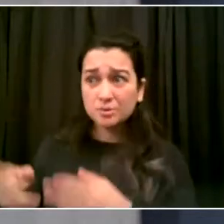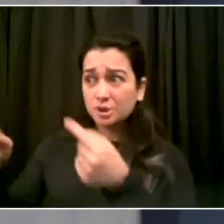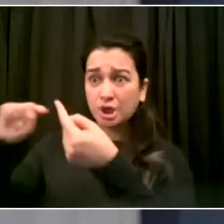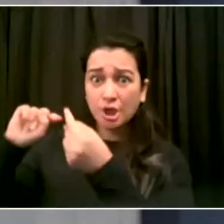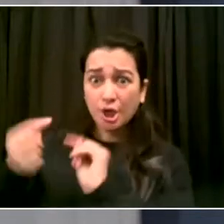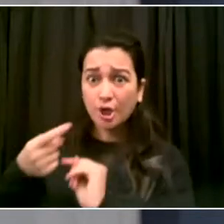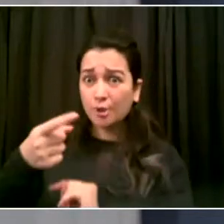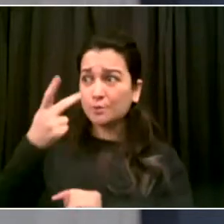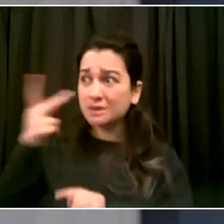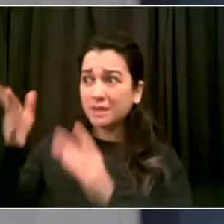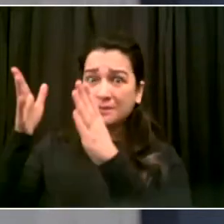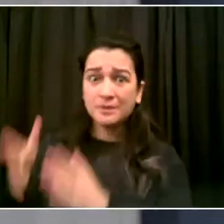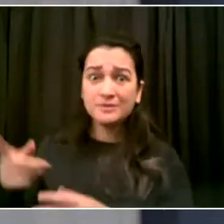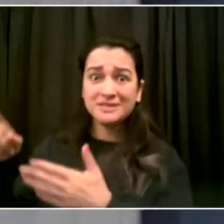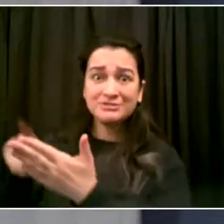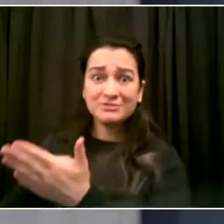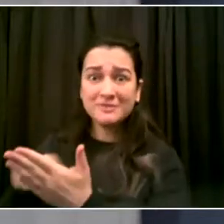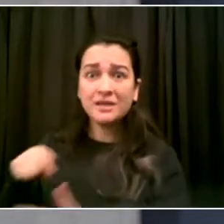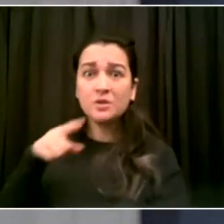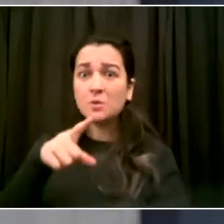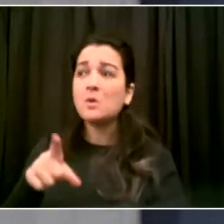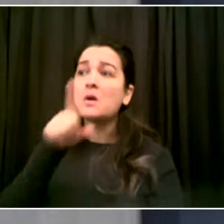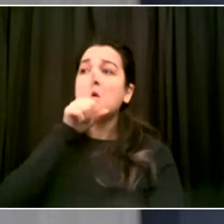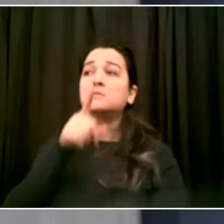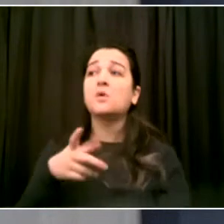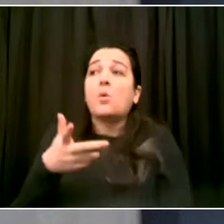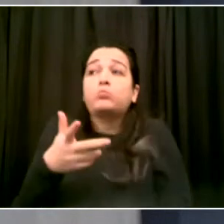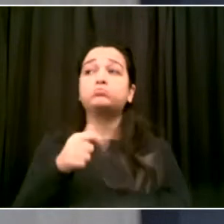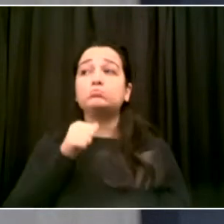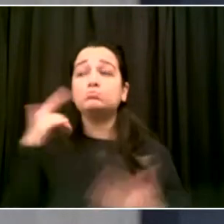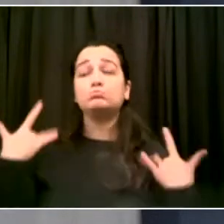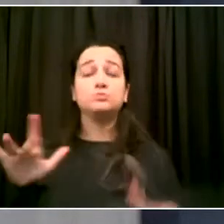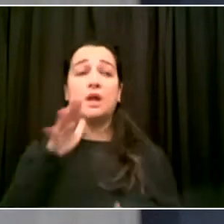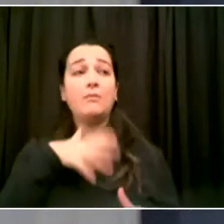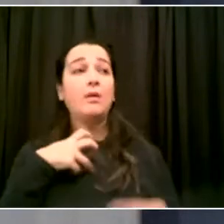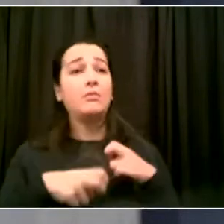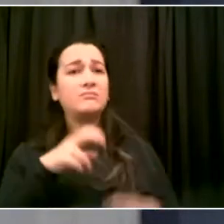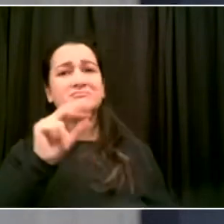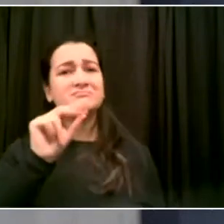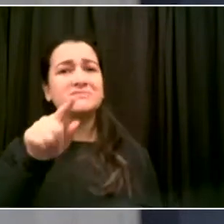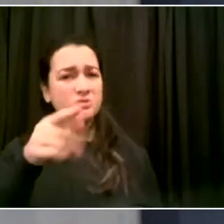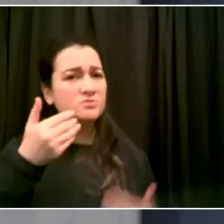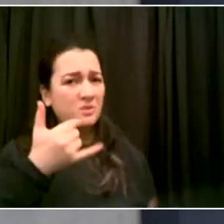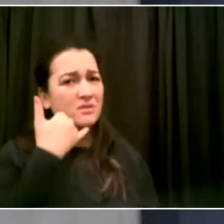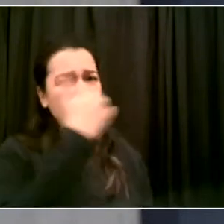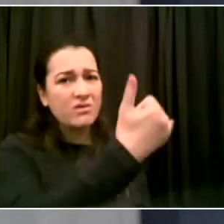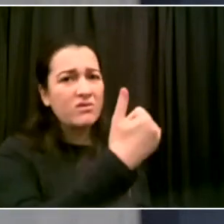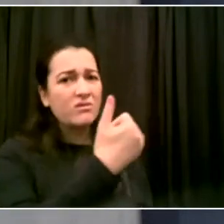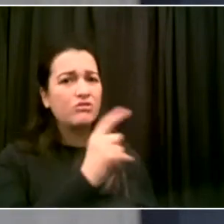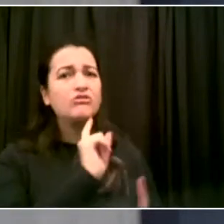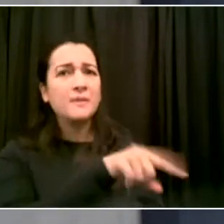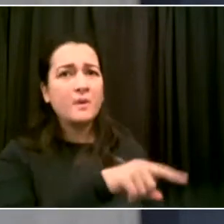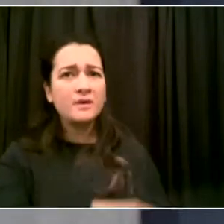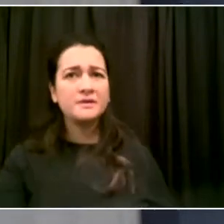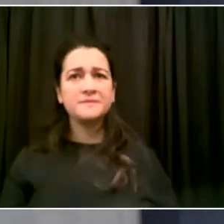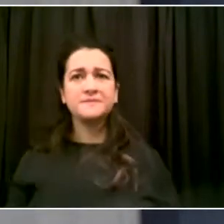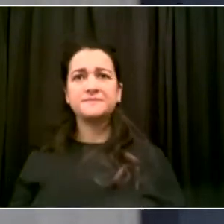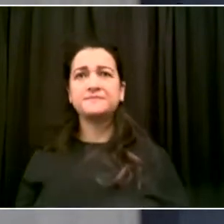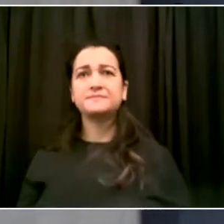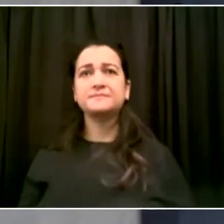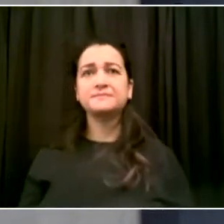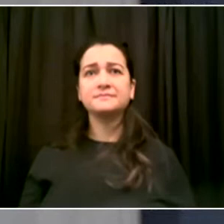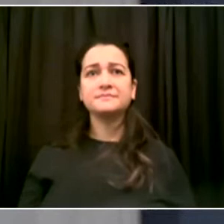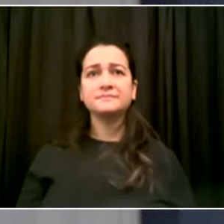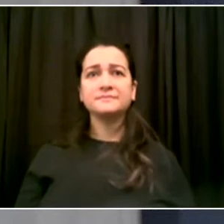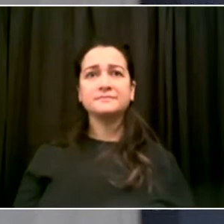1 p.m. to show your solidarity with the Asian American community, your fellow New Yorkers. But to keep all of us safe, we